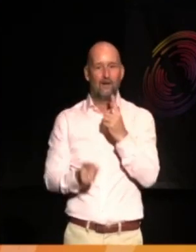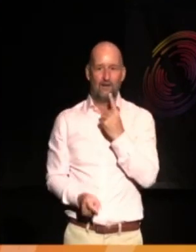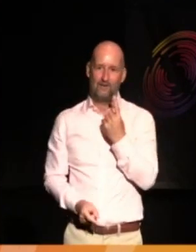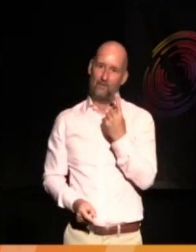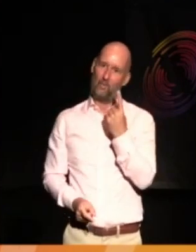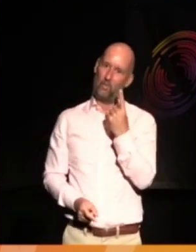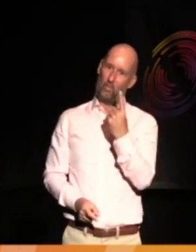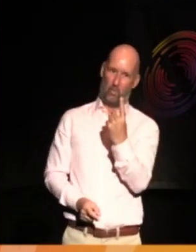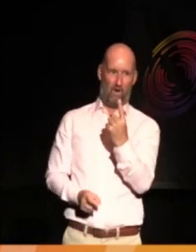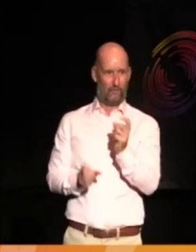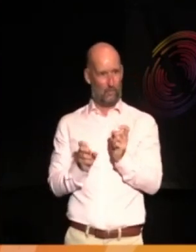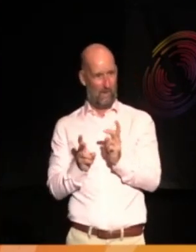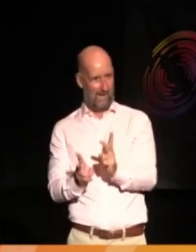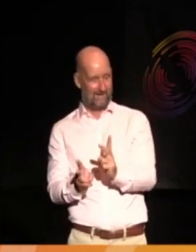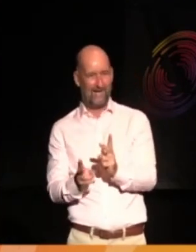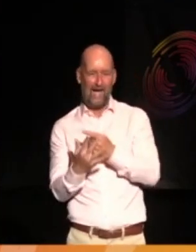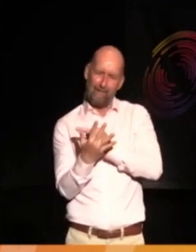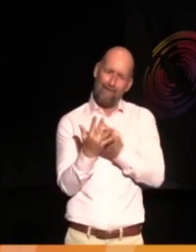one gig.